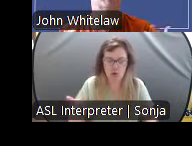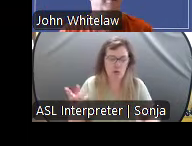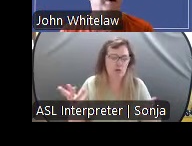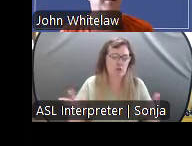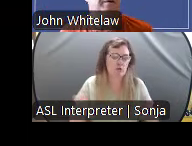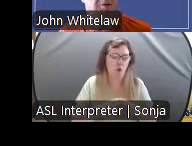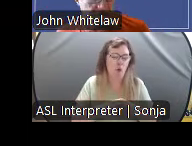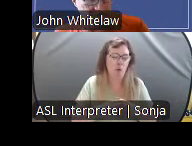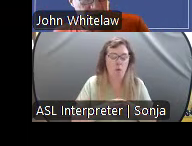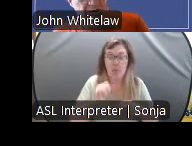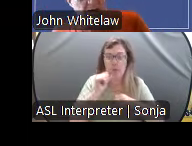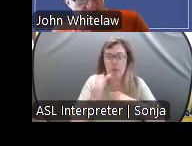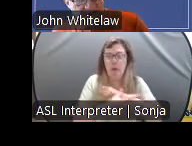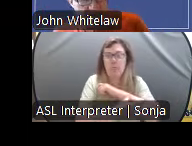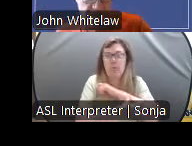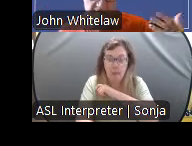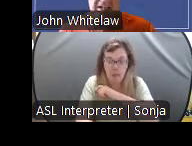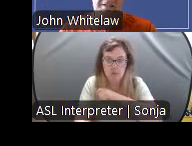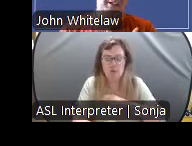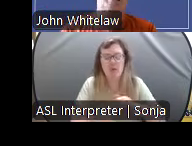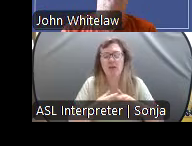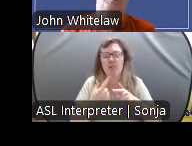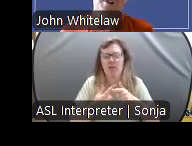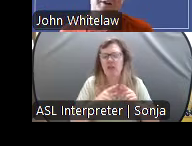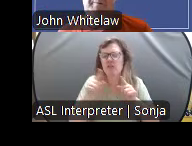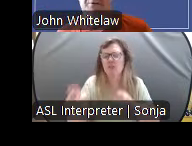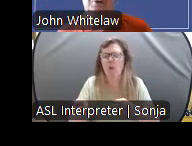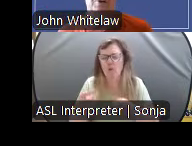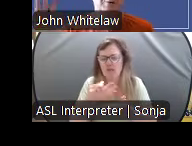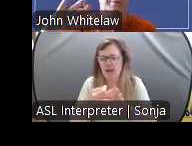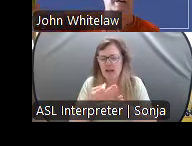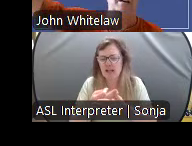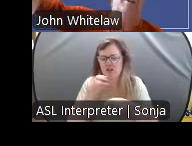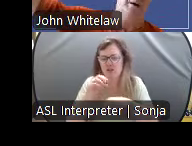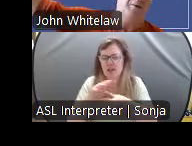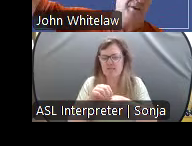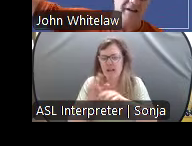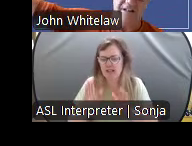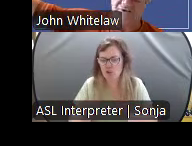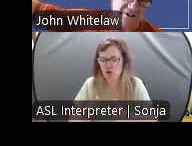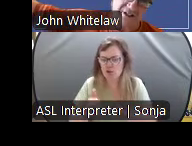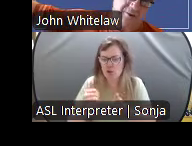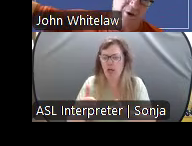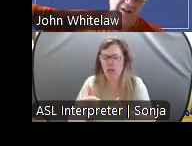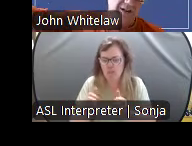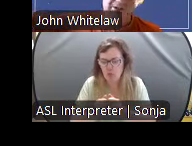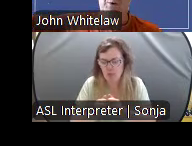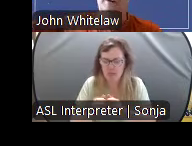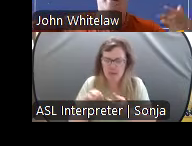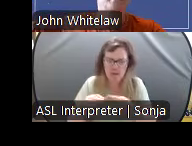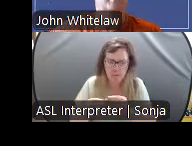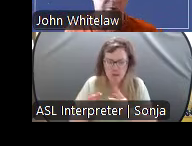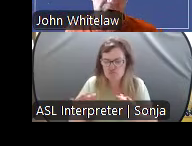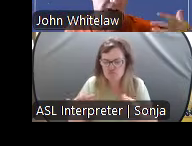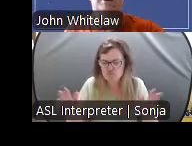think about whether they want to do this, financial advisors can help them run the numbers. Although you want to be careful about what their interest is and what are